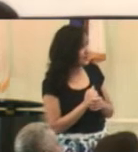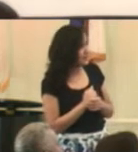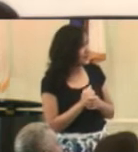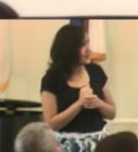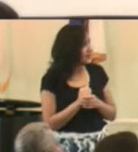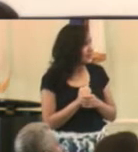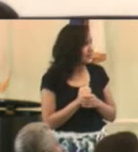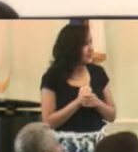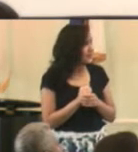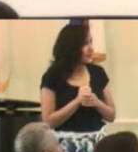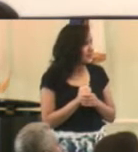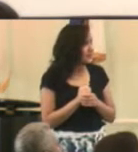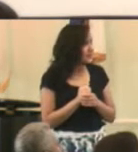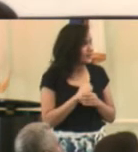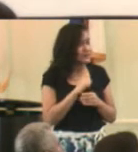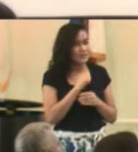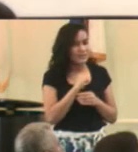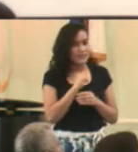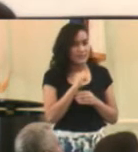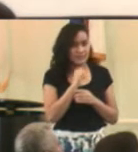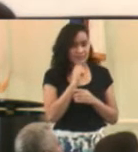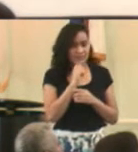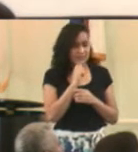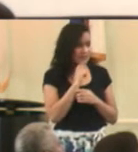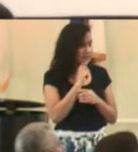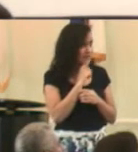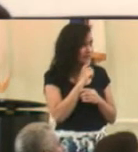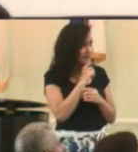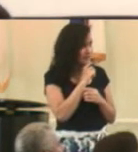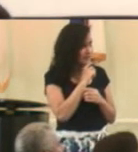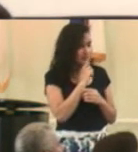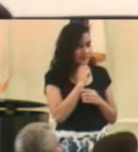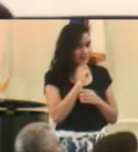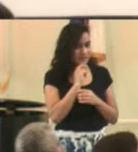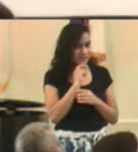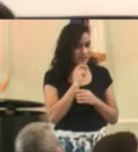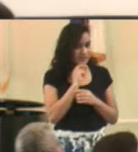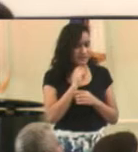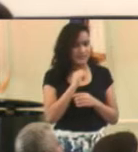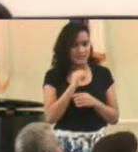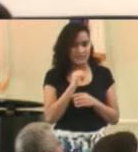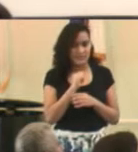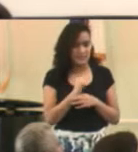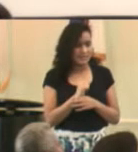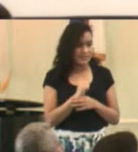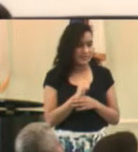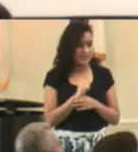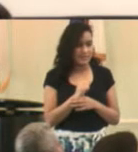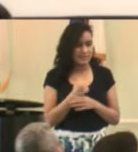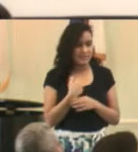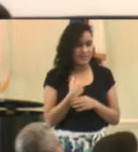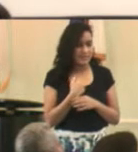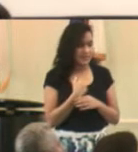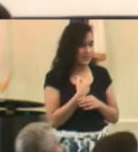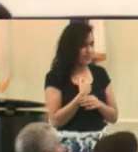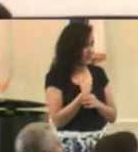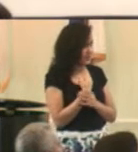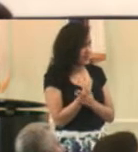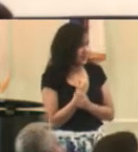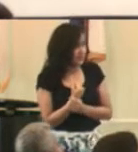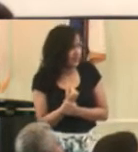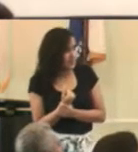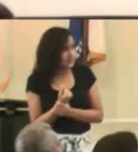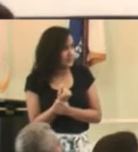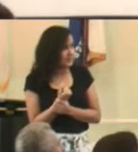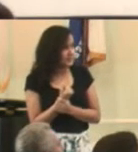worry because I am with you. Don't be afraid because I am your God. I will make you strong and I will